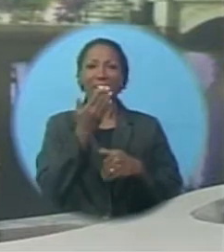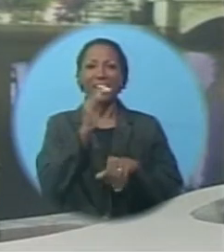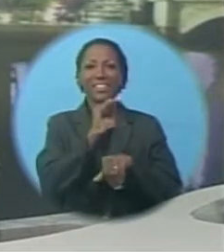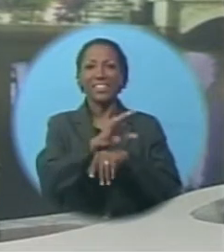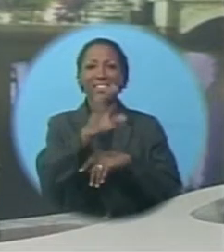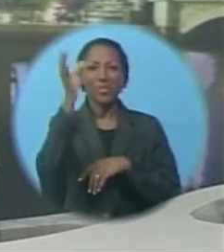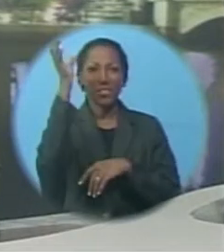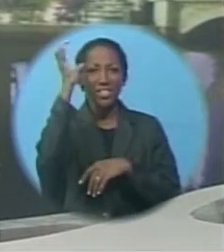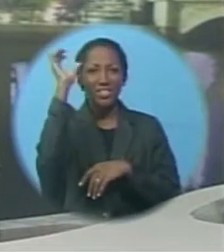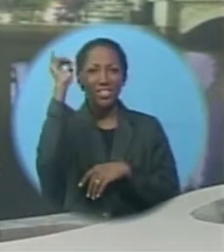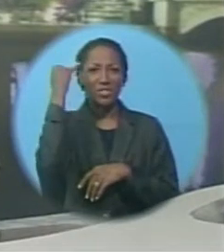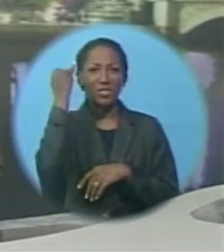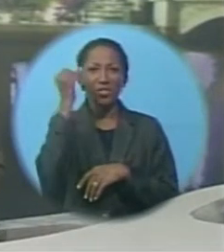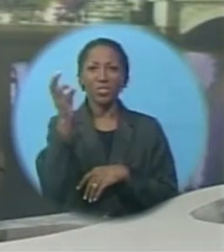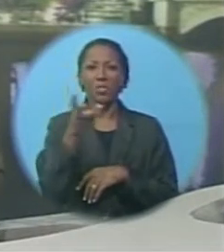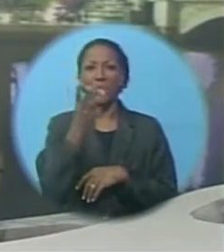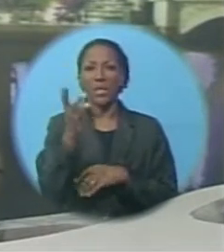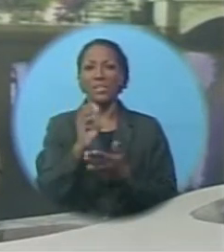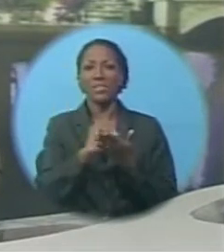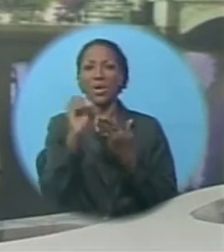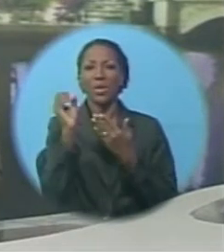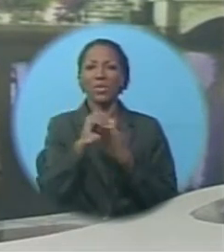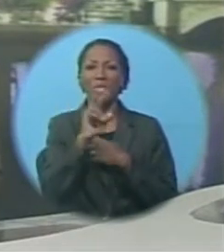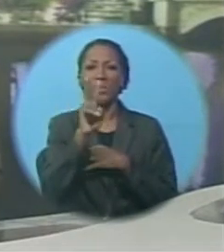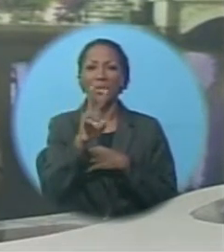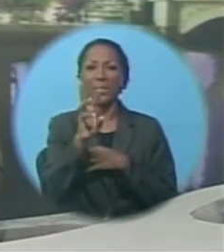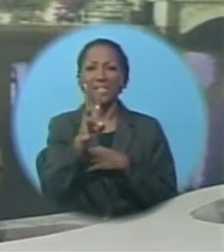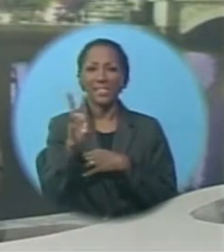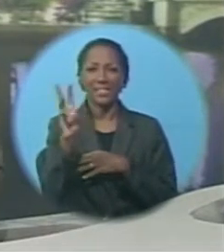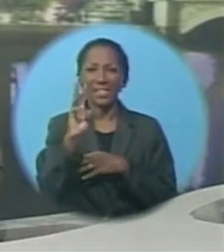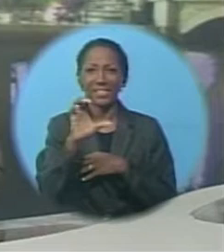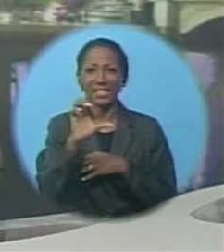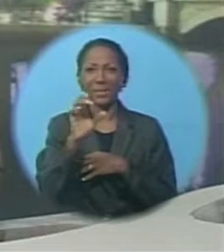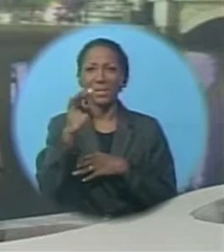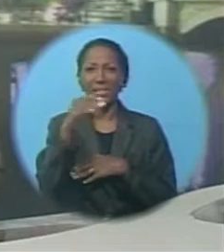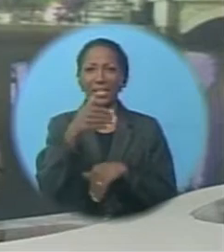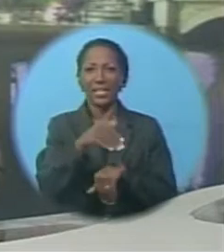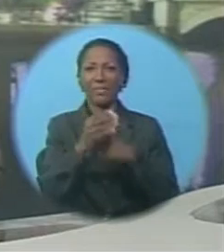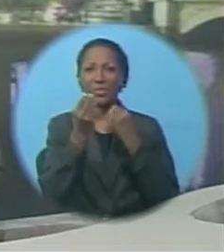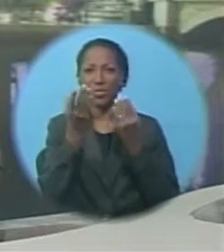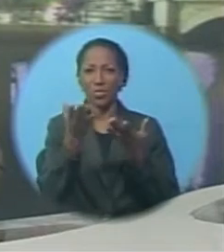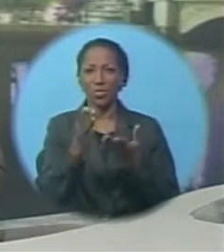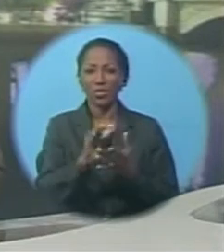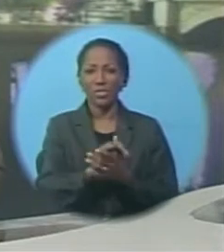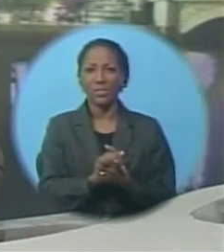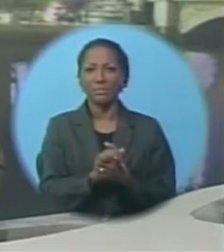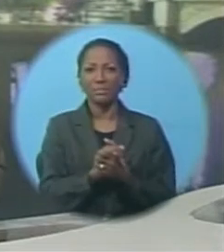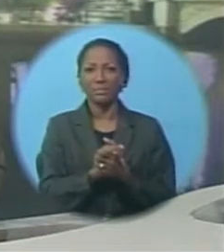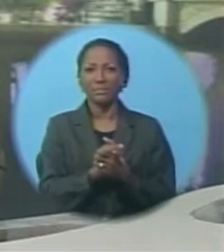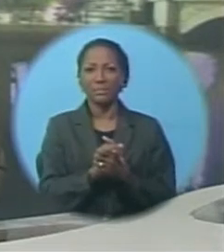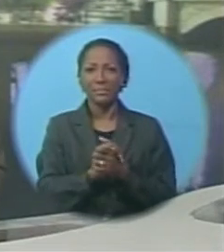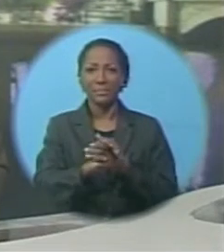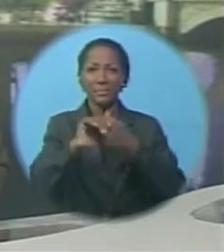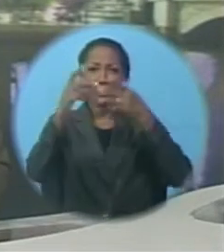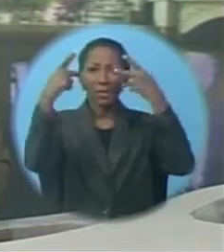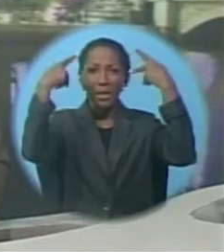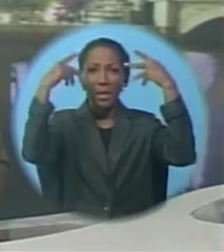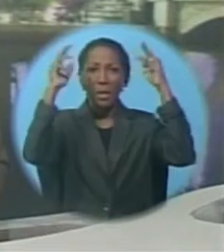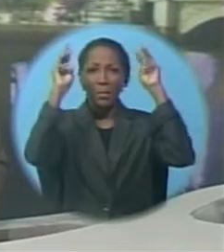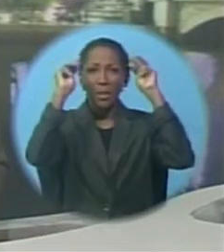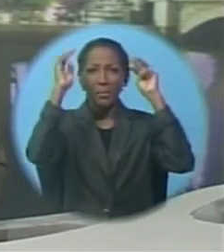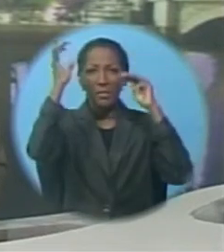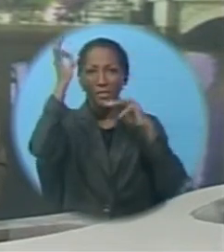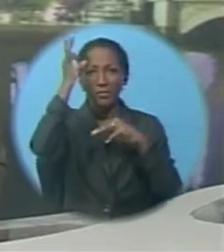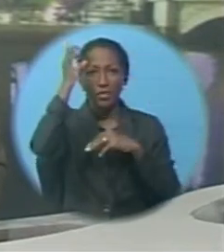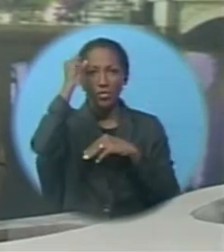Good evening, I'm Shane Jones with the Wednesday, October 26th edition of the CBC Evening News. In our top story,